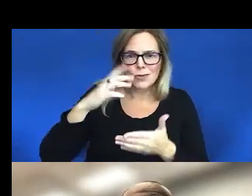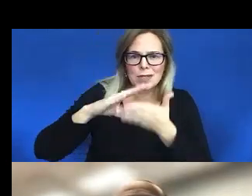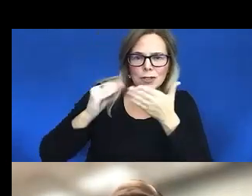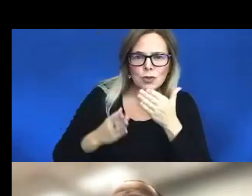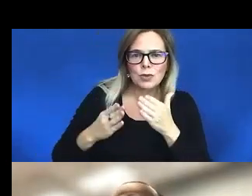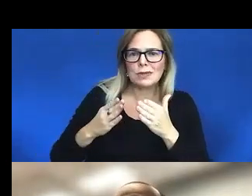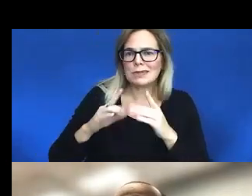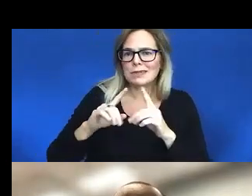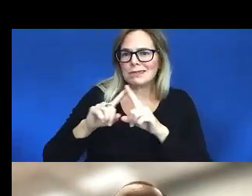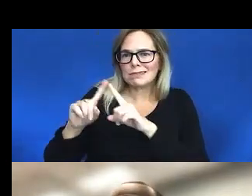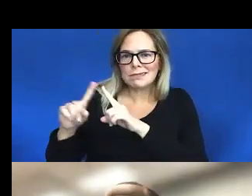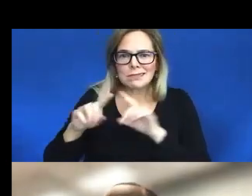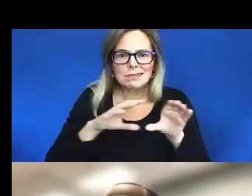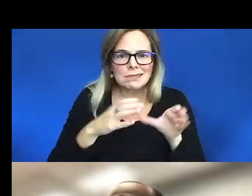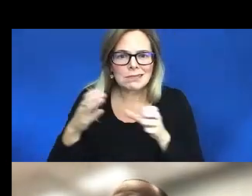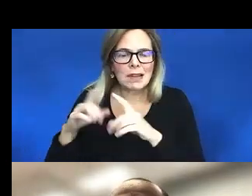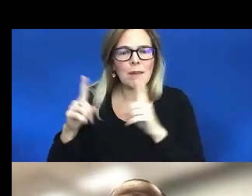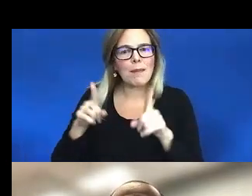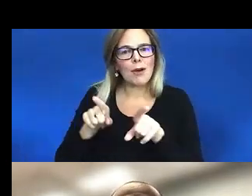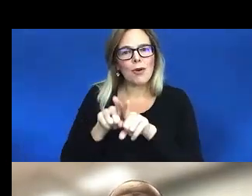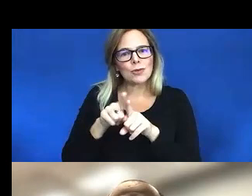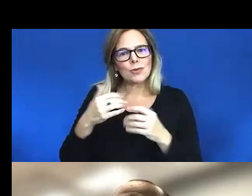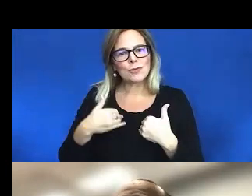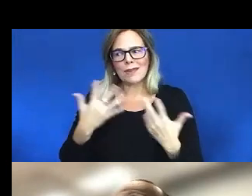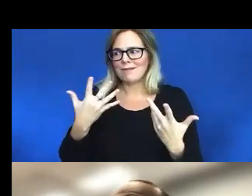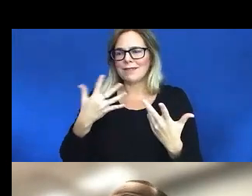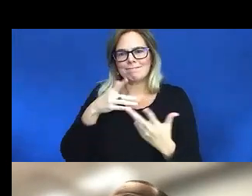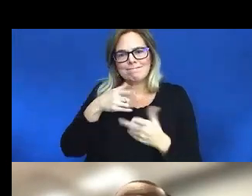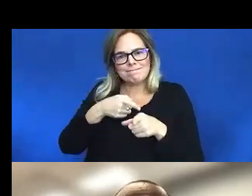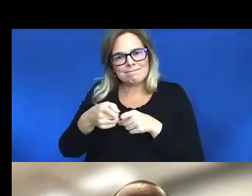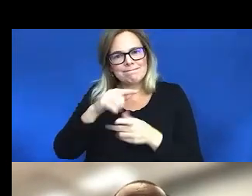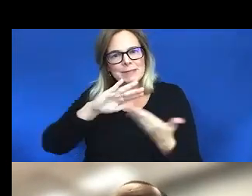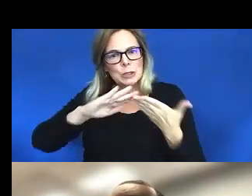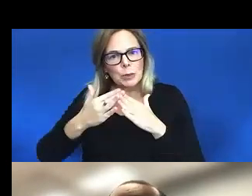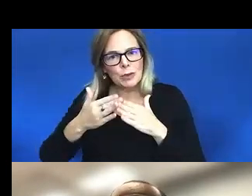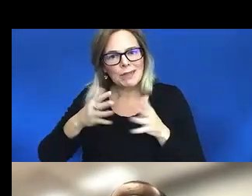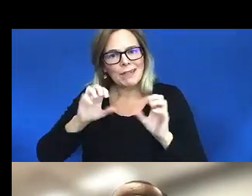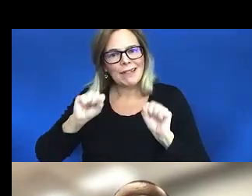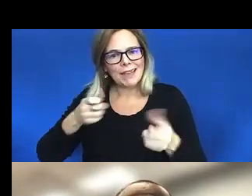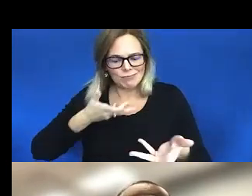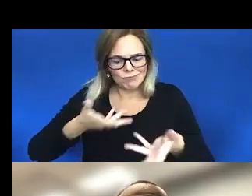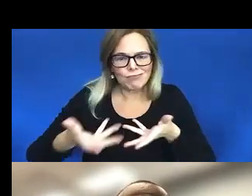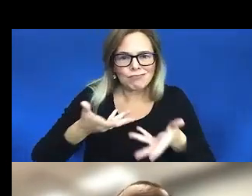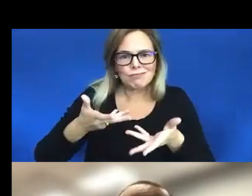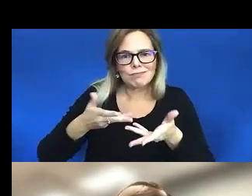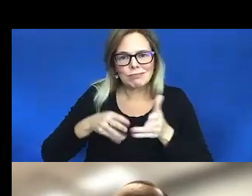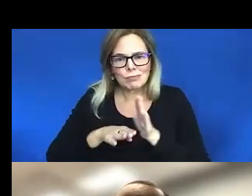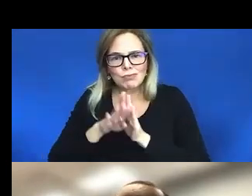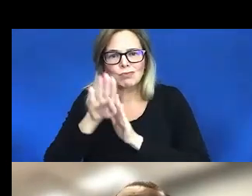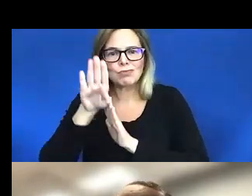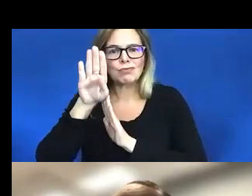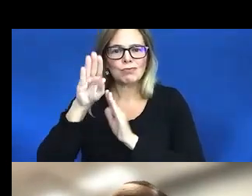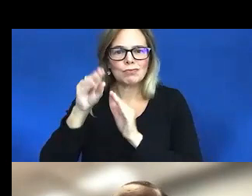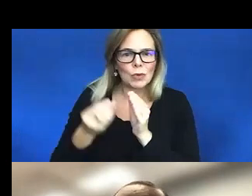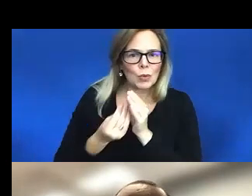also to have a specific community that they can interact and relate with and grow with. Much of our doctoring